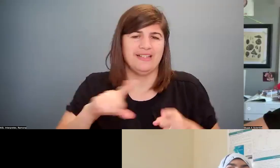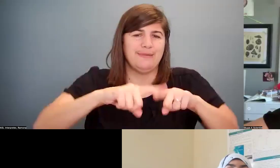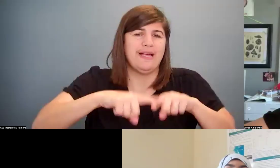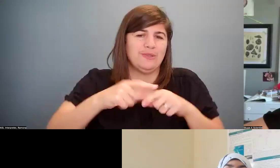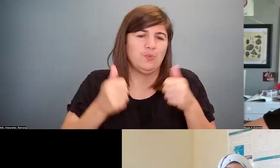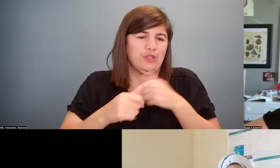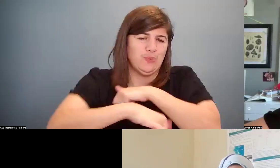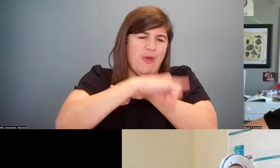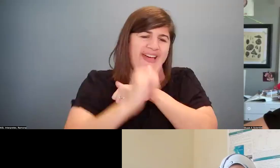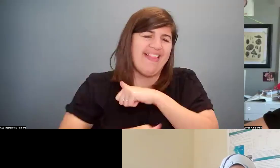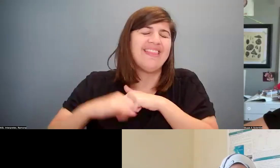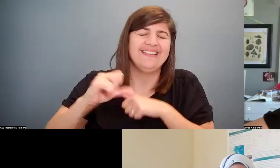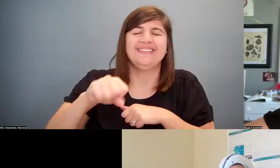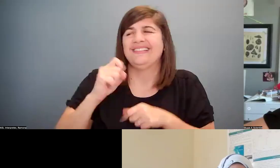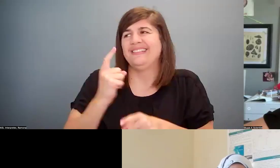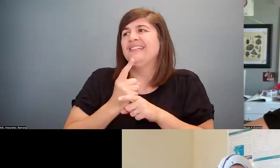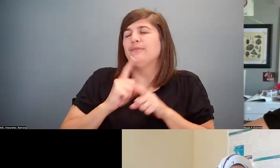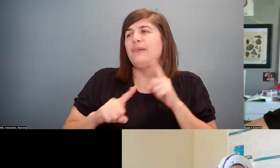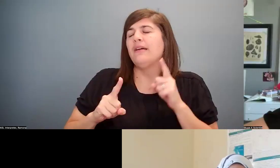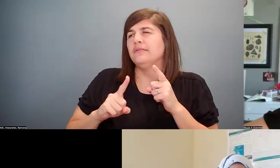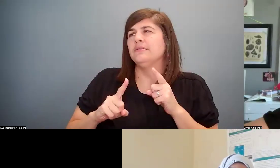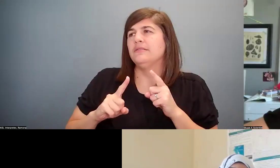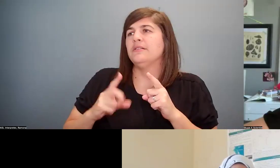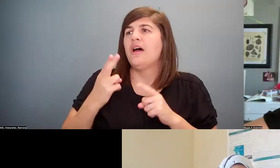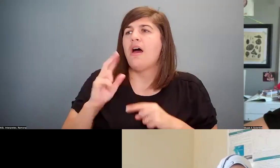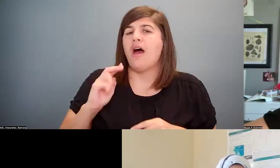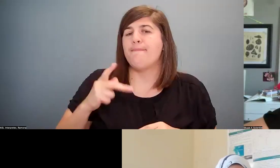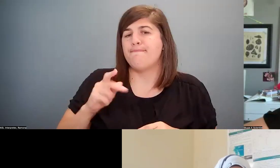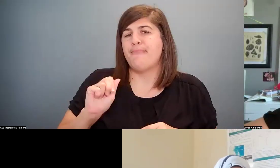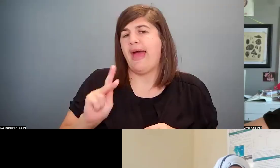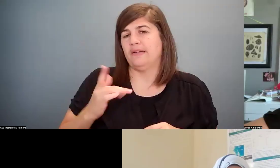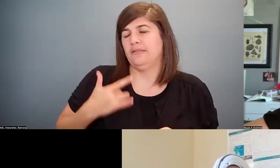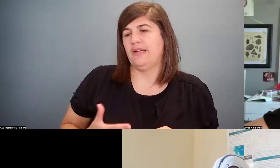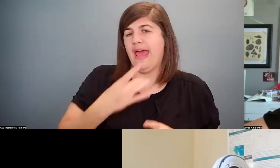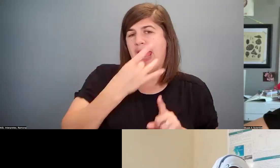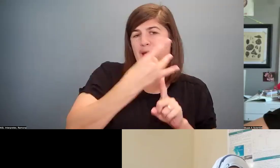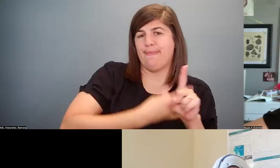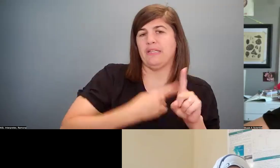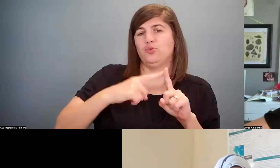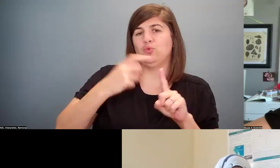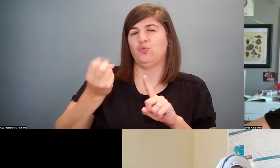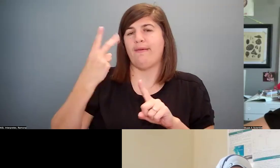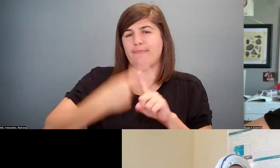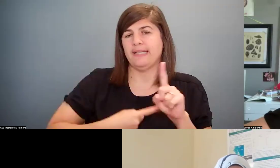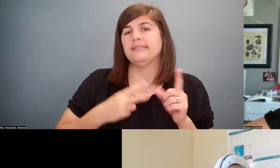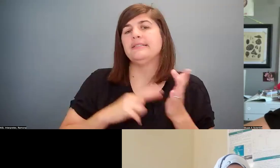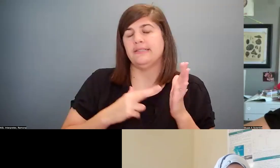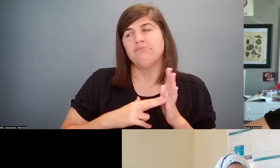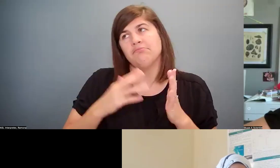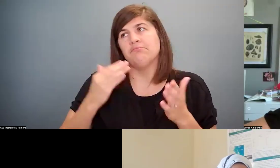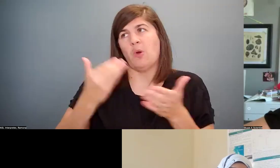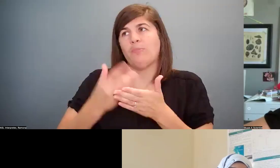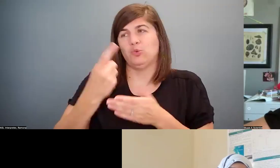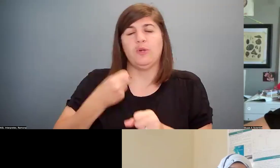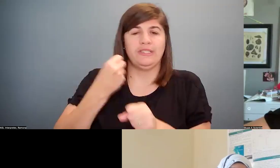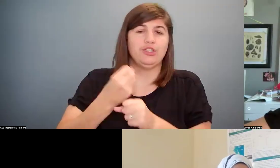totally species dependent. But They're for also humpback different. whales, generally it is between 8 months to 12 months, so approximately a year. But